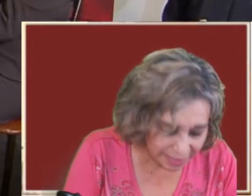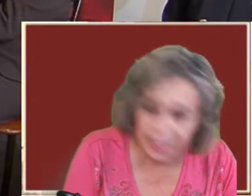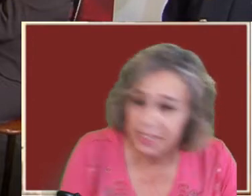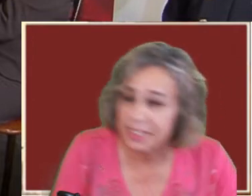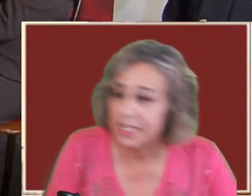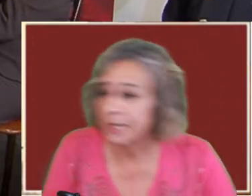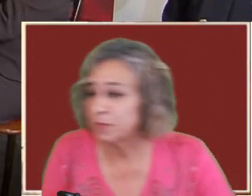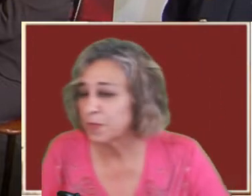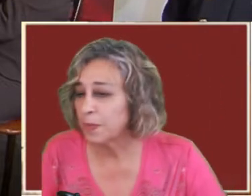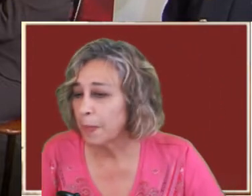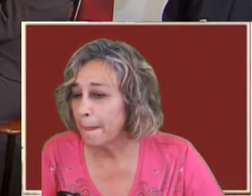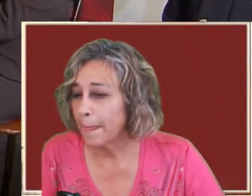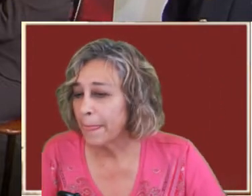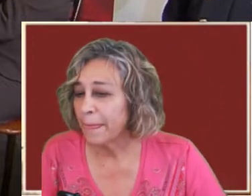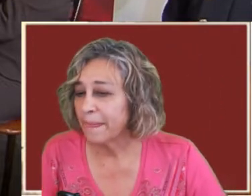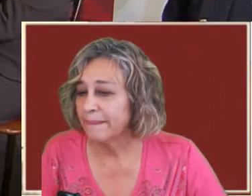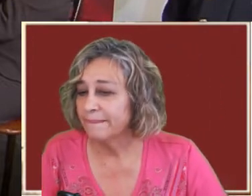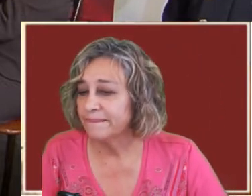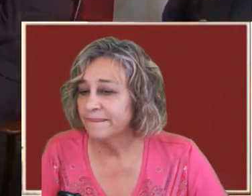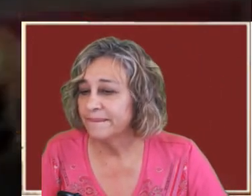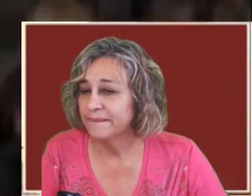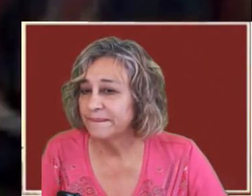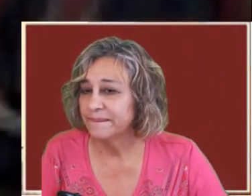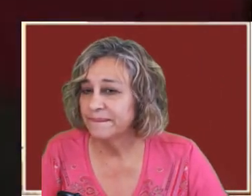is, let's see.